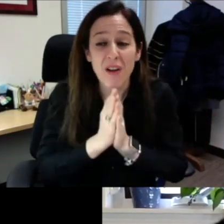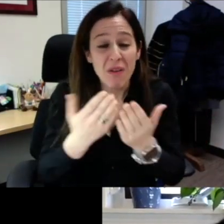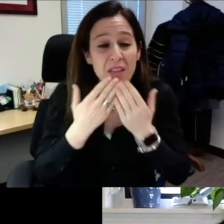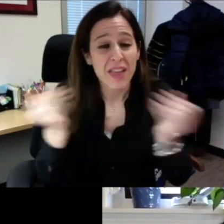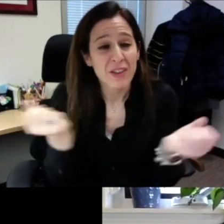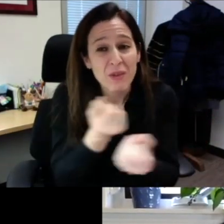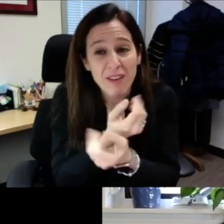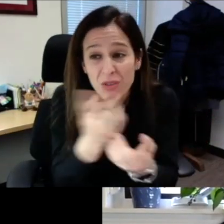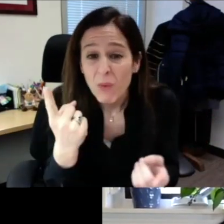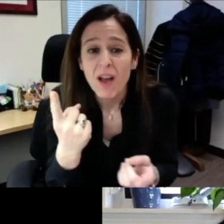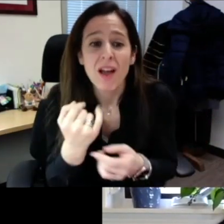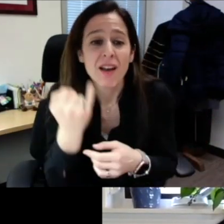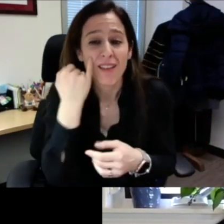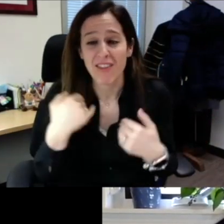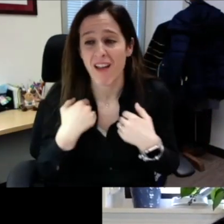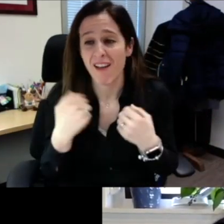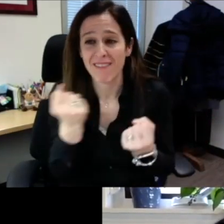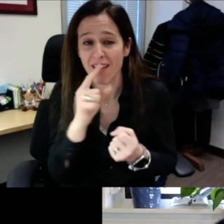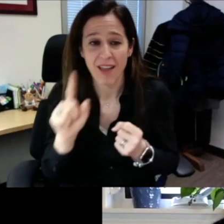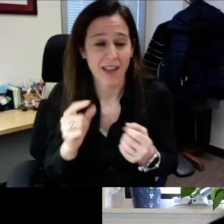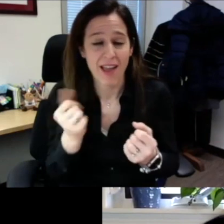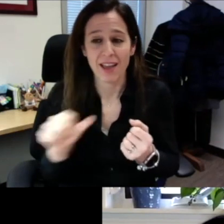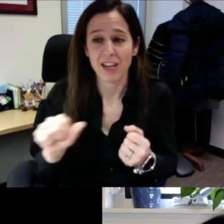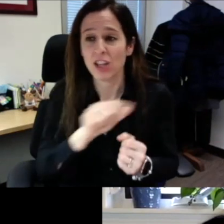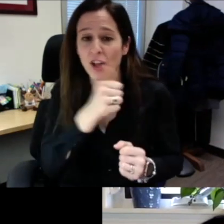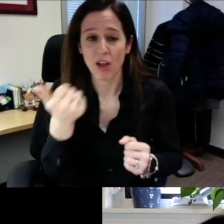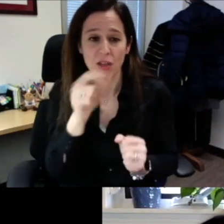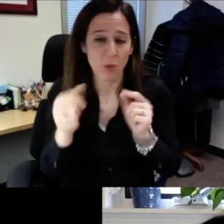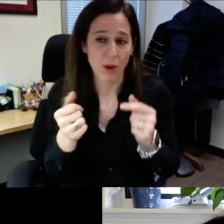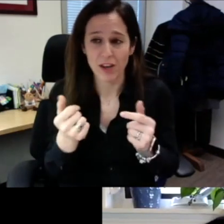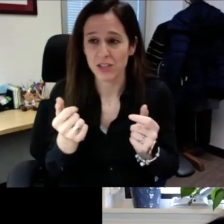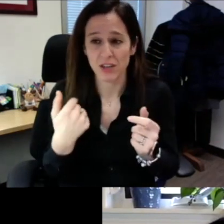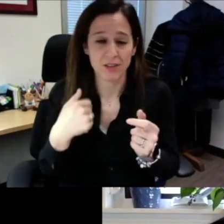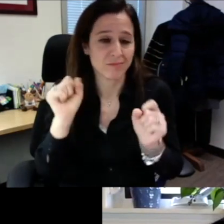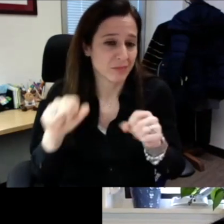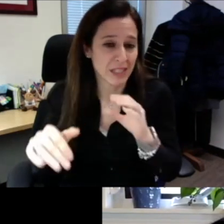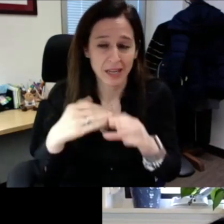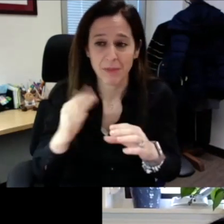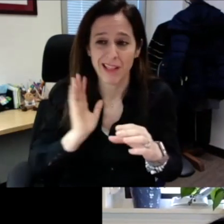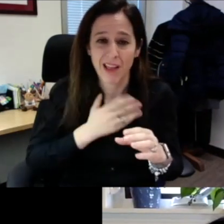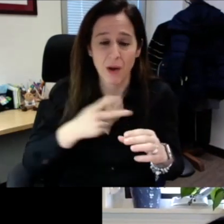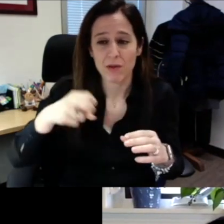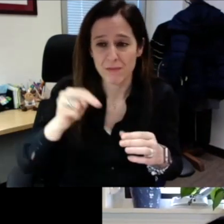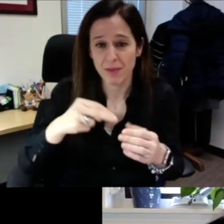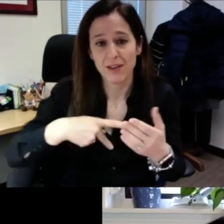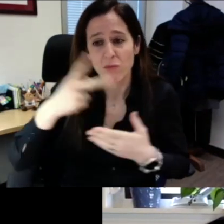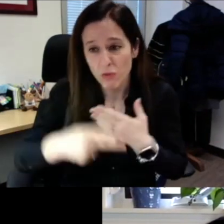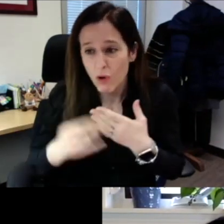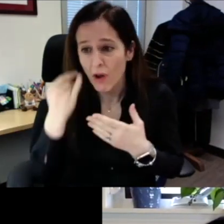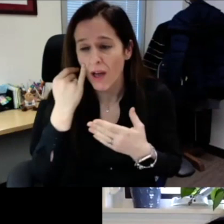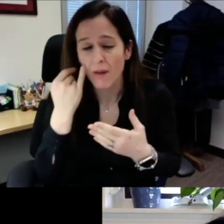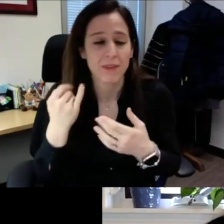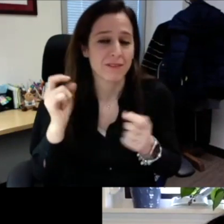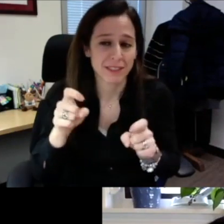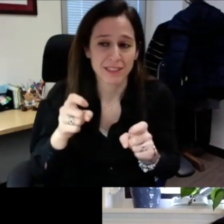allow that today. And with that, I also want to thank all of our participants. And if anybody has other questions, please